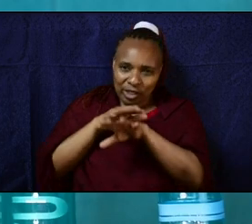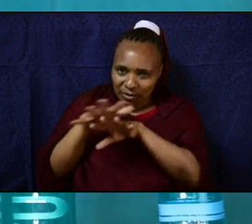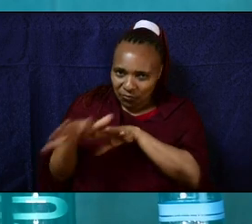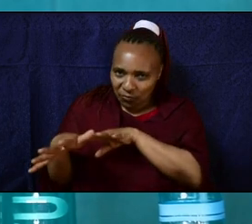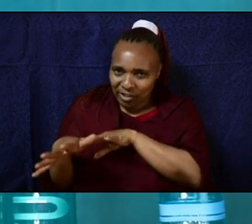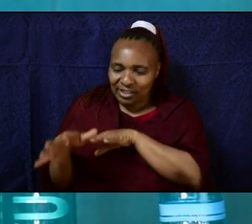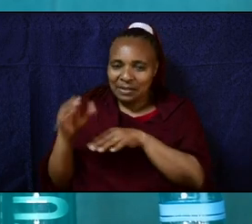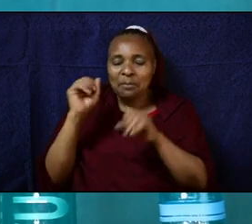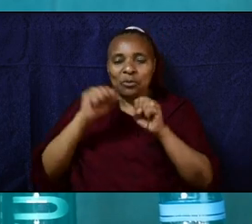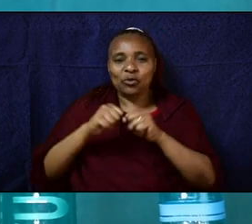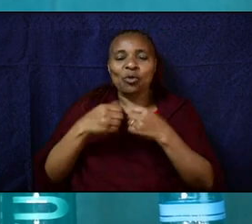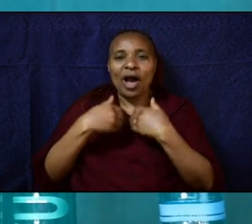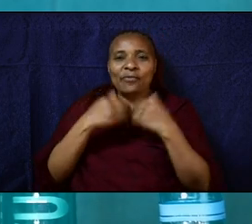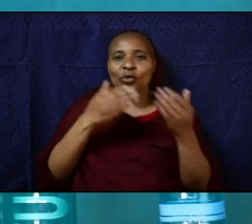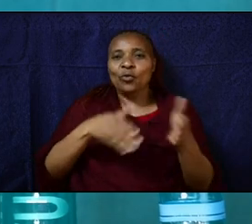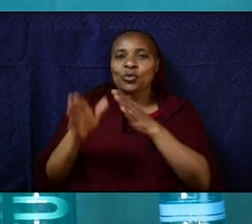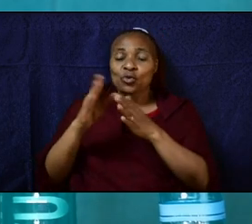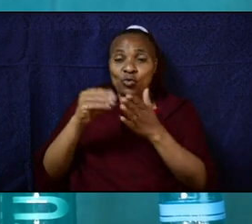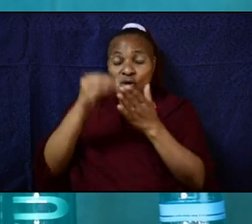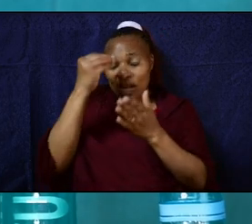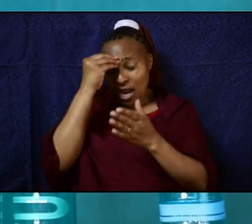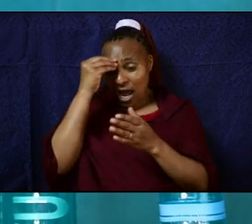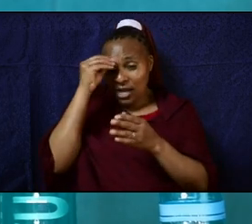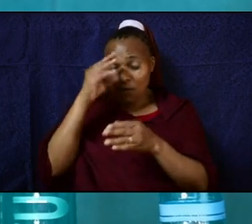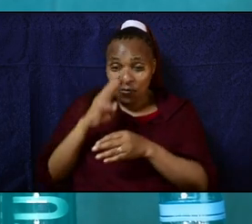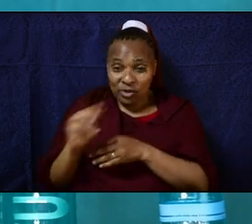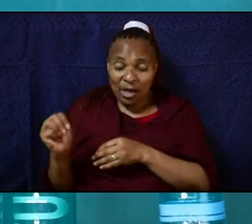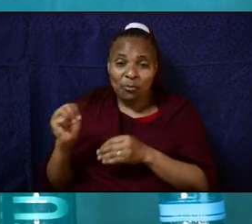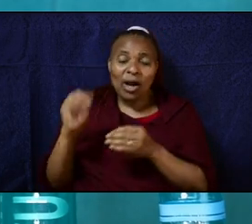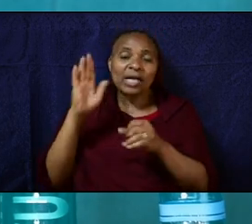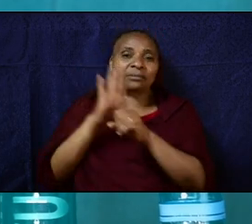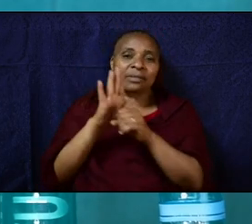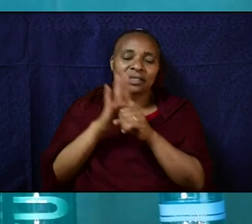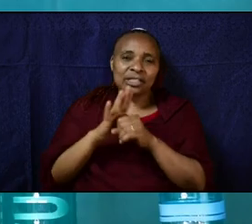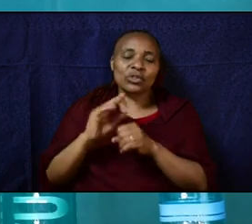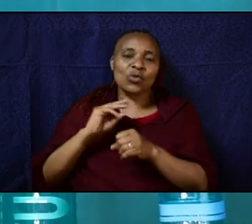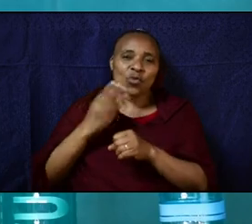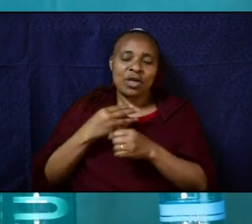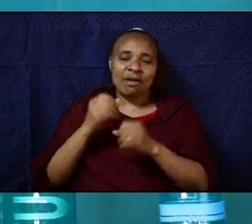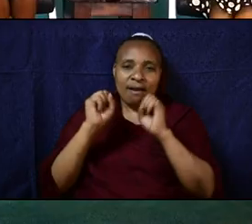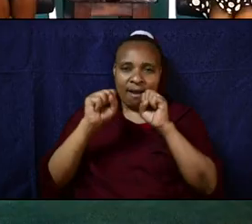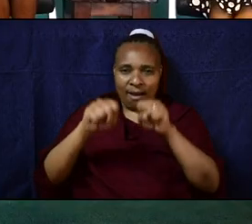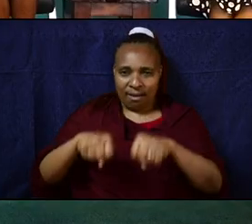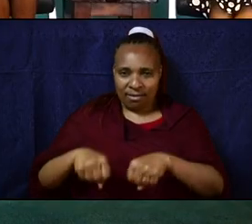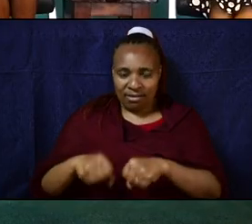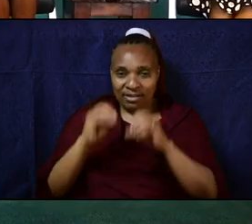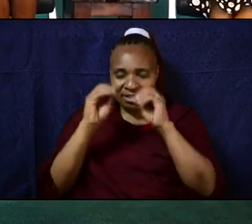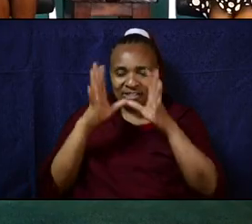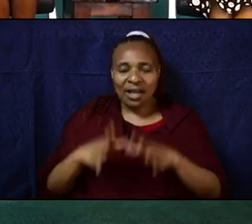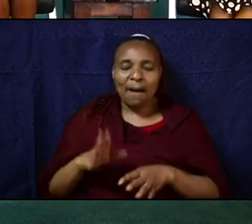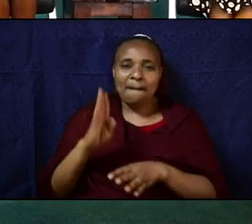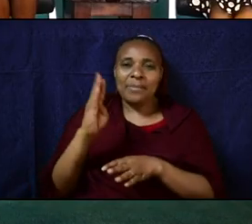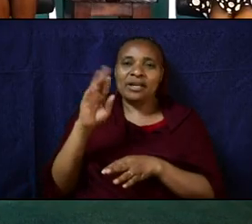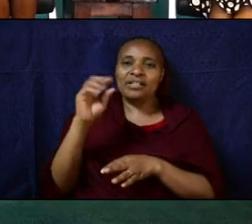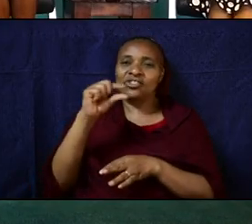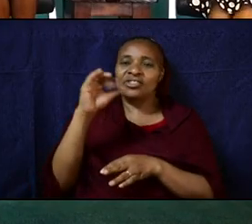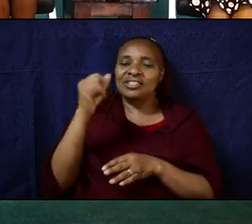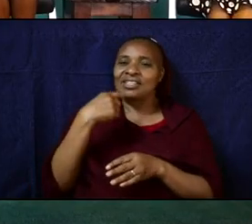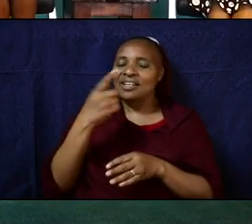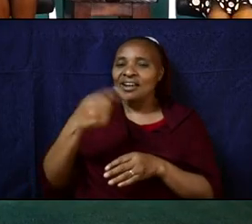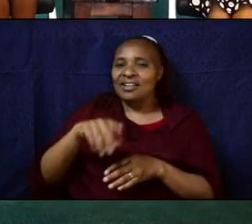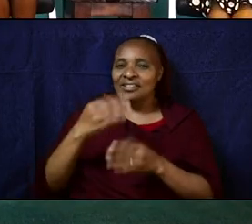of that. You know, learn from them as much as we can. Sister Bridget, tell us something.